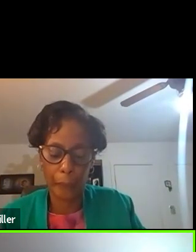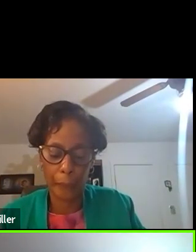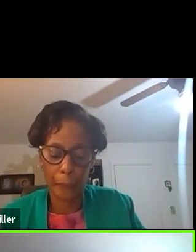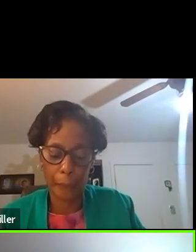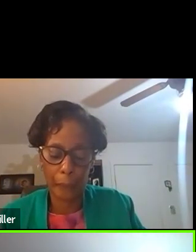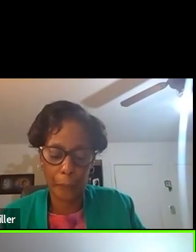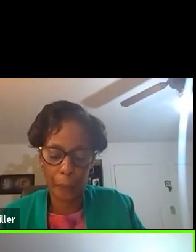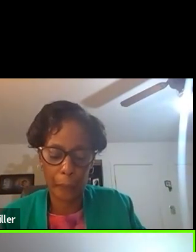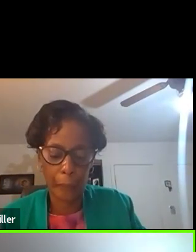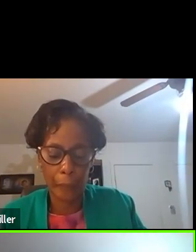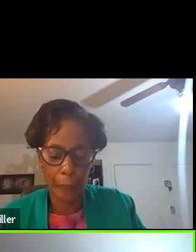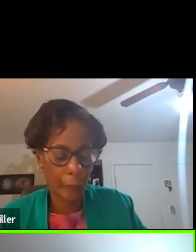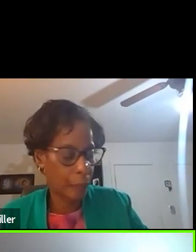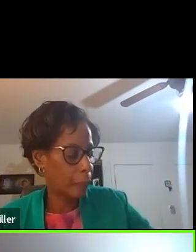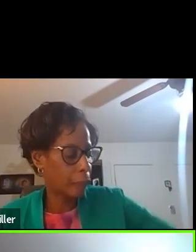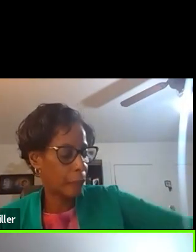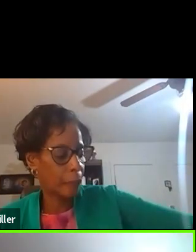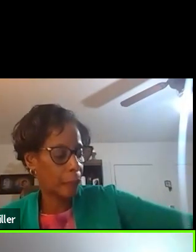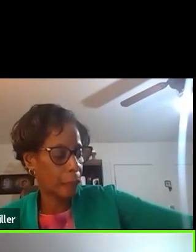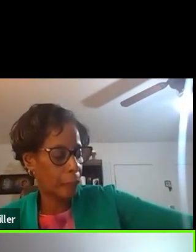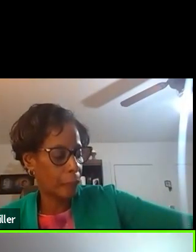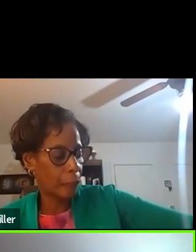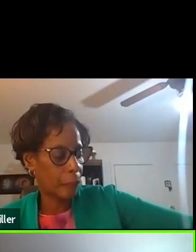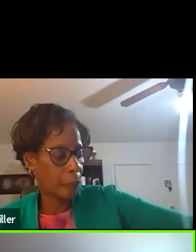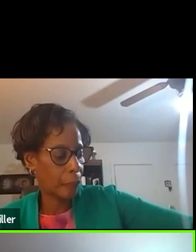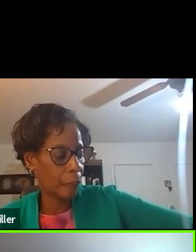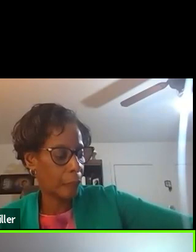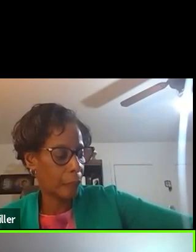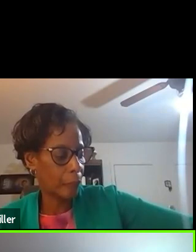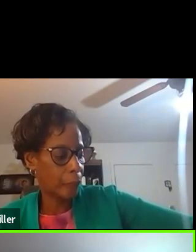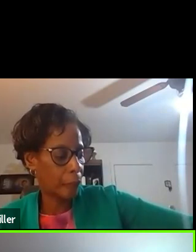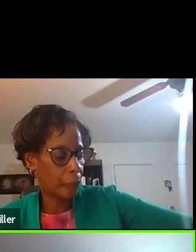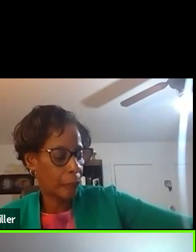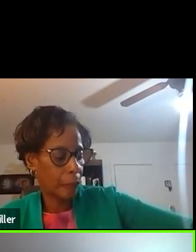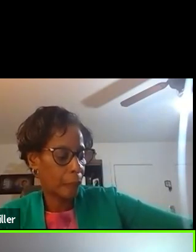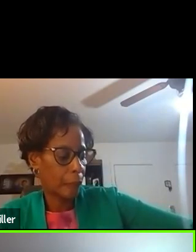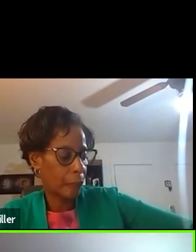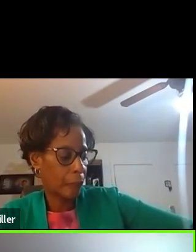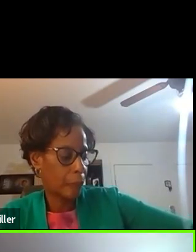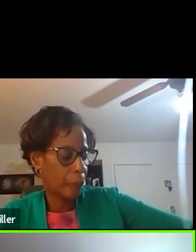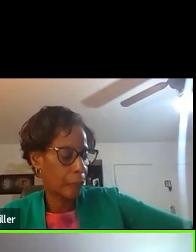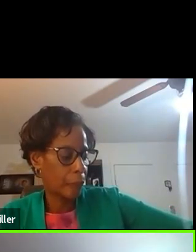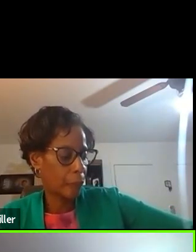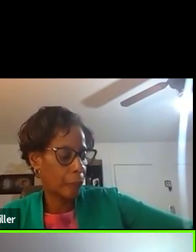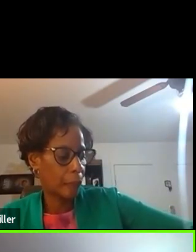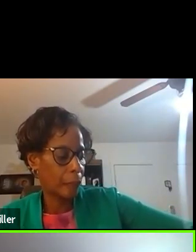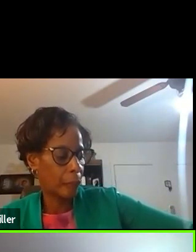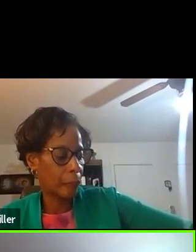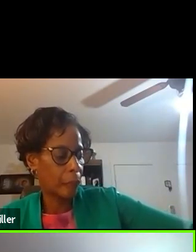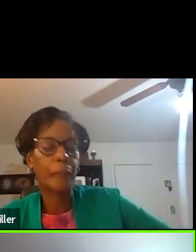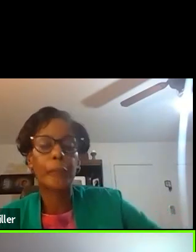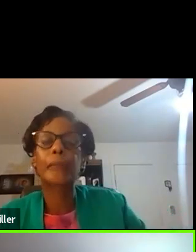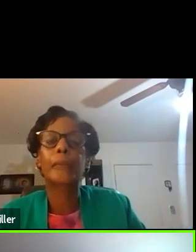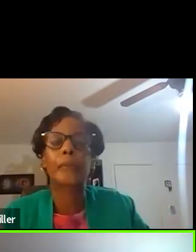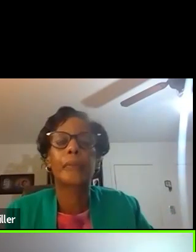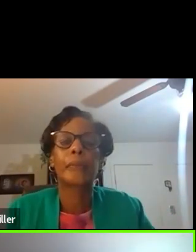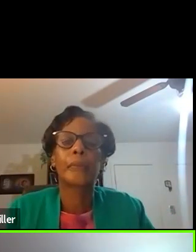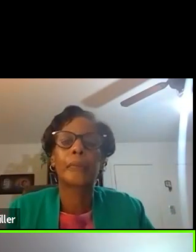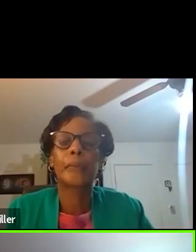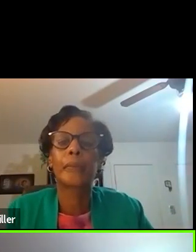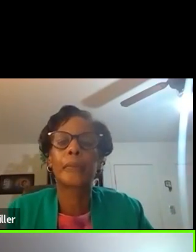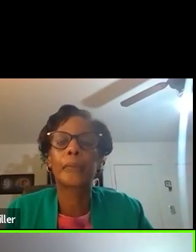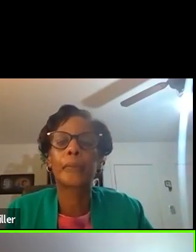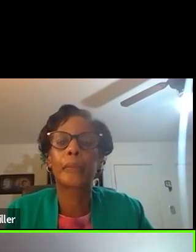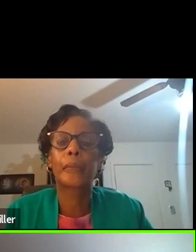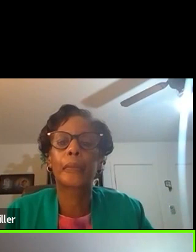list for the department heads to the commissioners. And before the next meeting, y'all can study that and fill